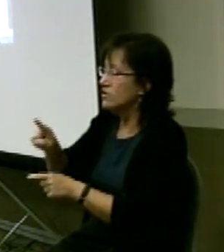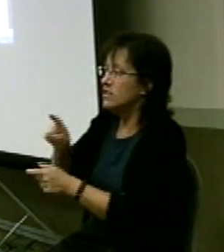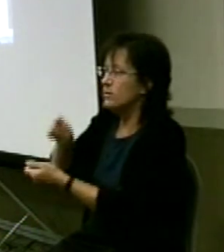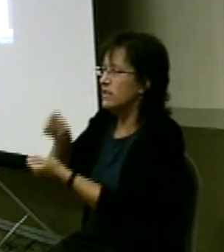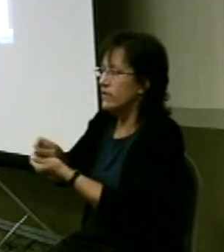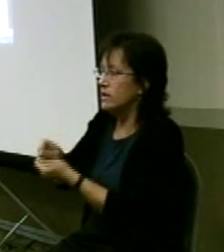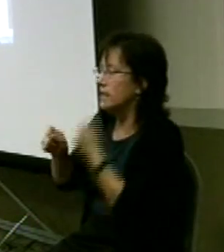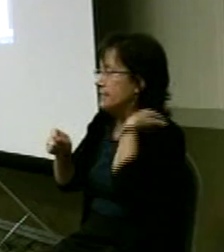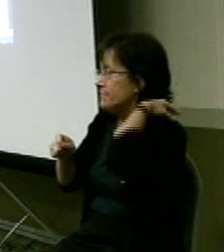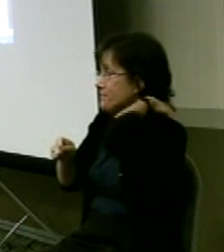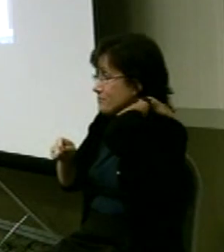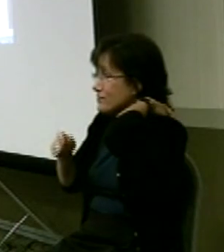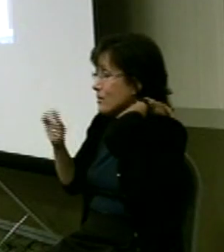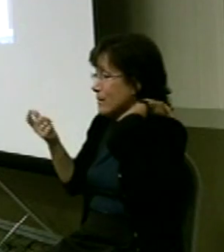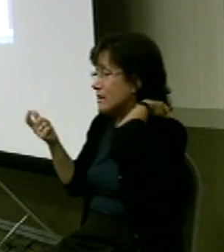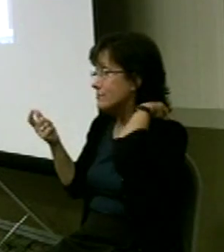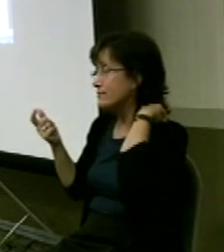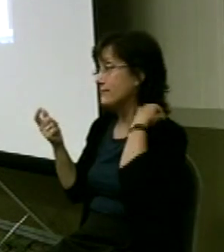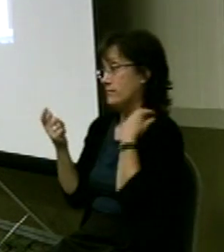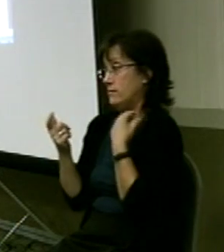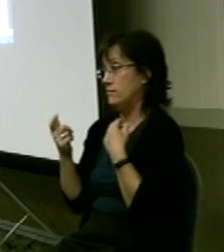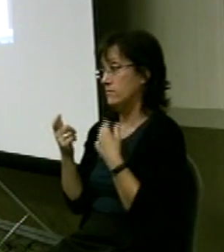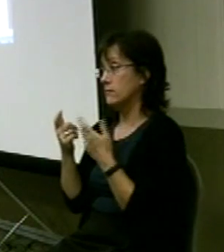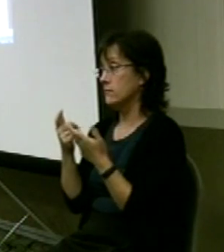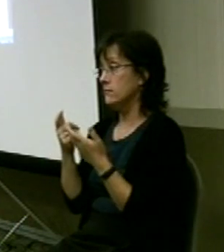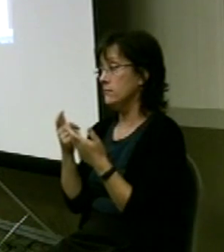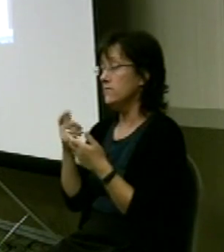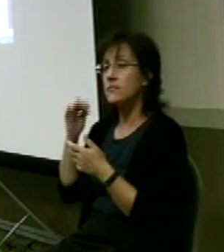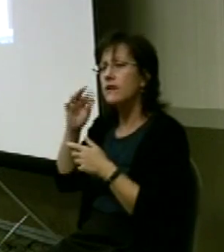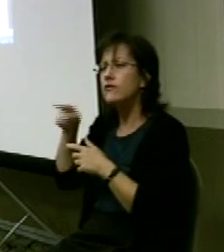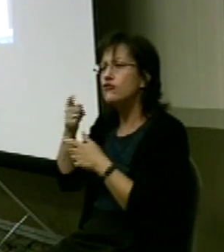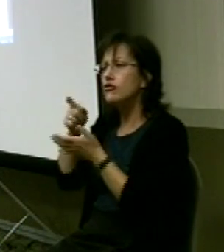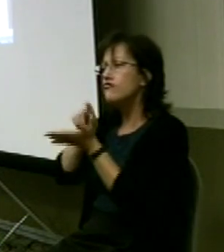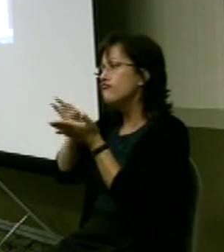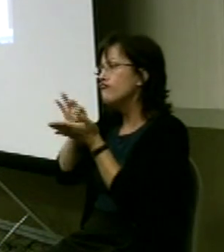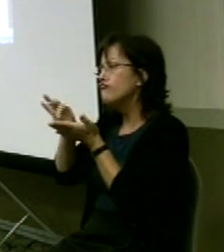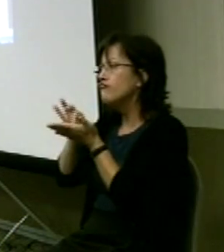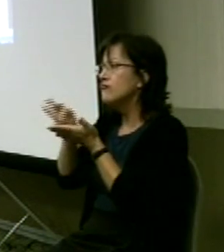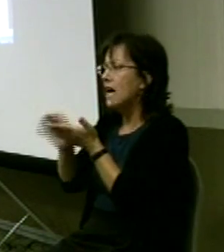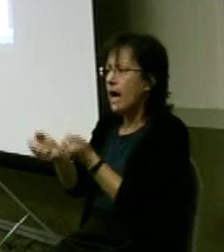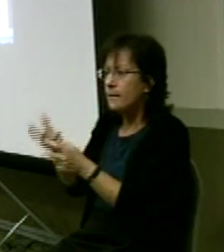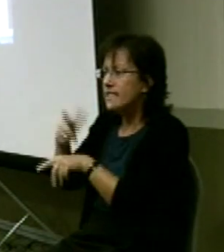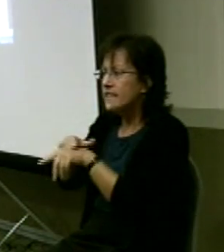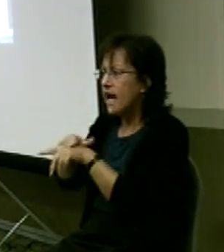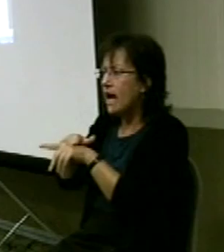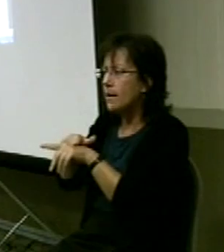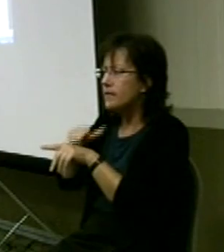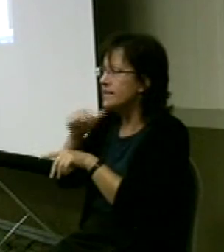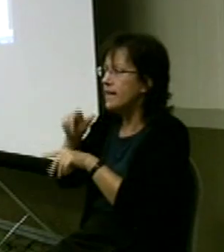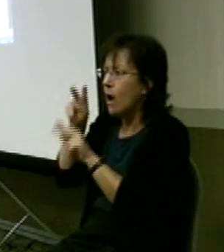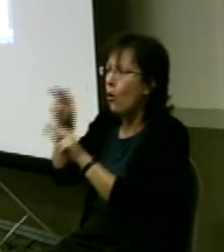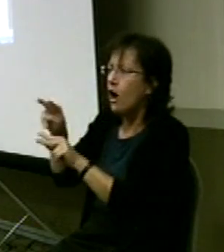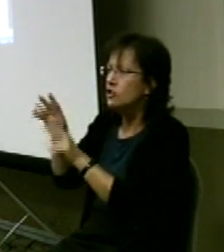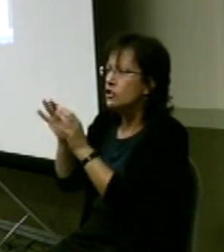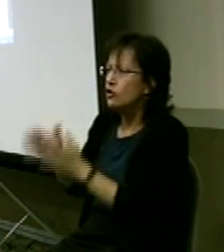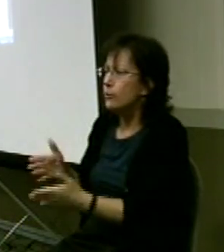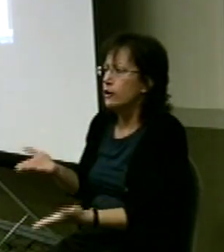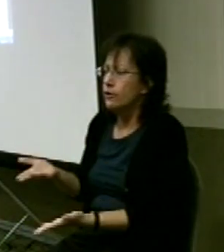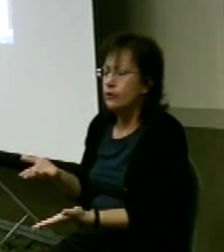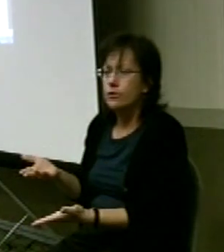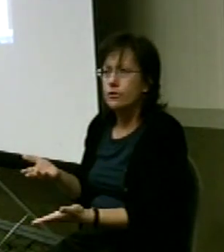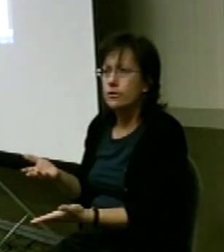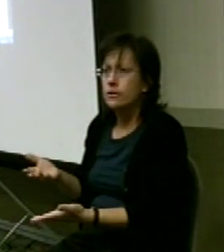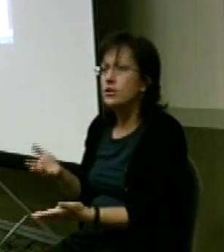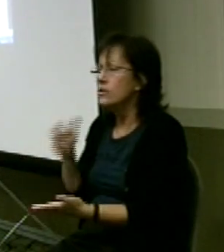specifically, would be involved with that. But again, if you're just marking how many times it happens, you're not trying